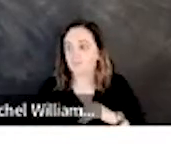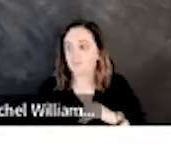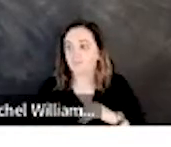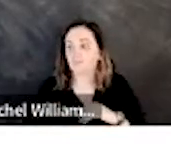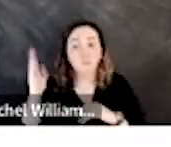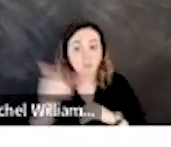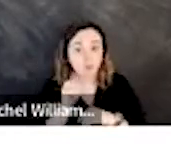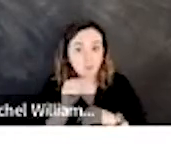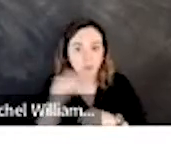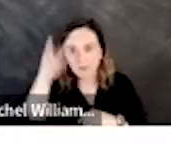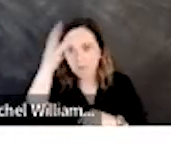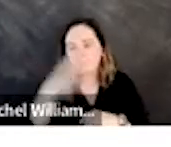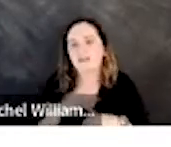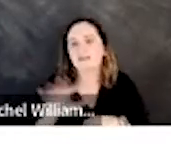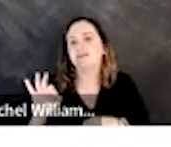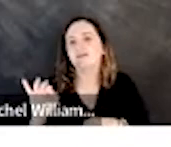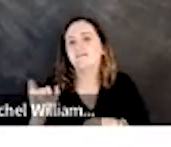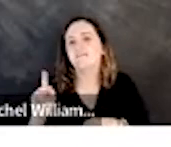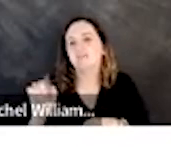Finger.